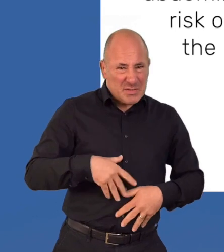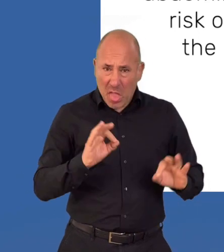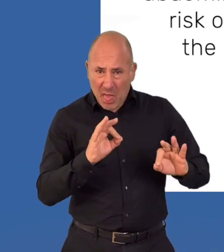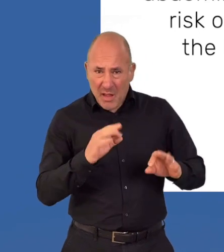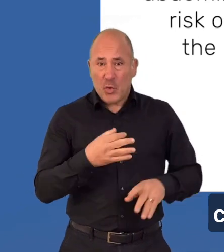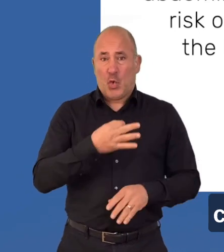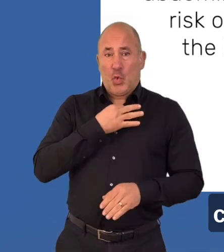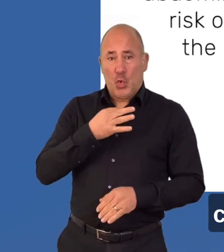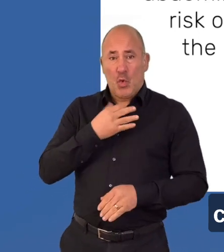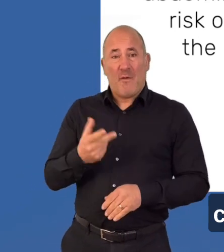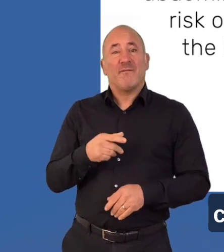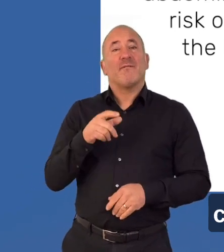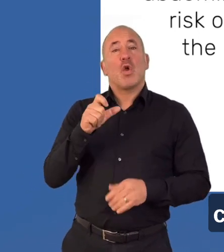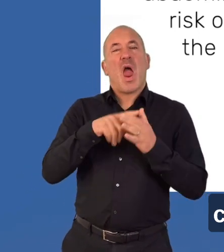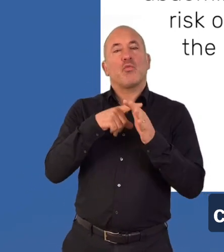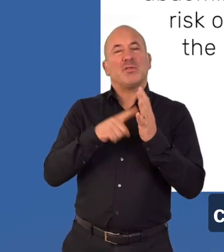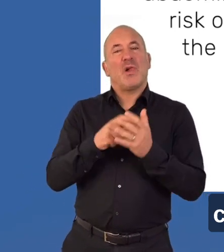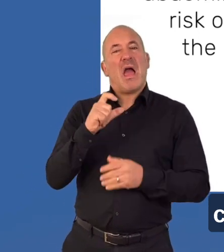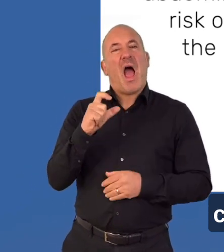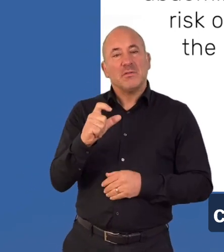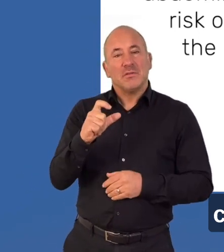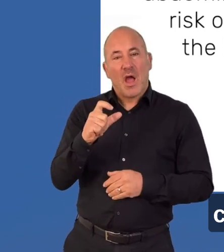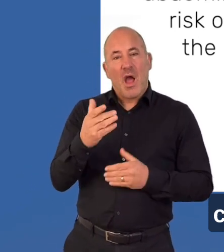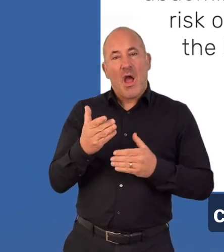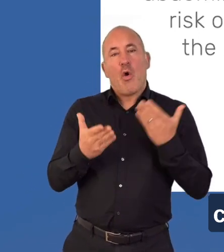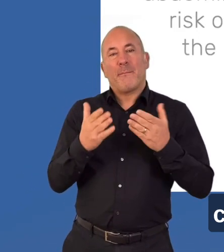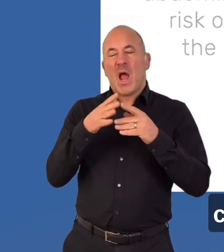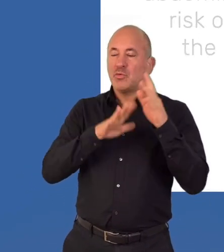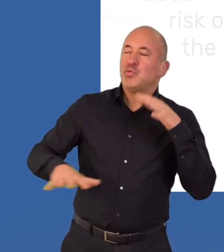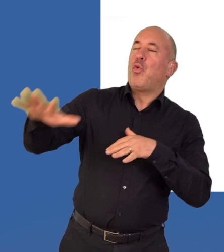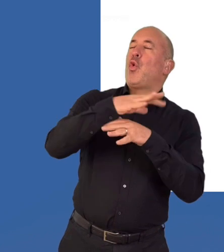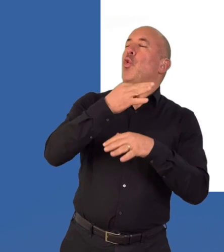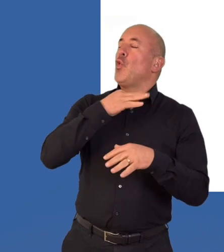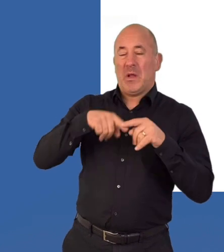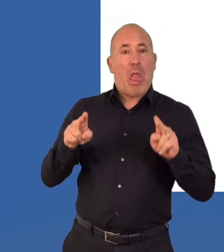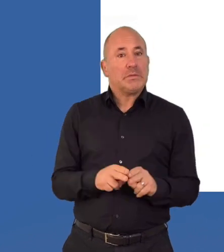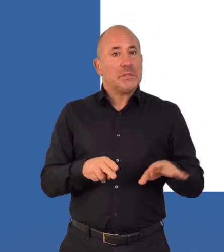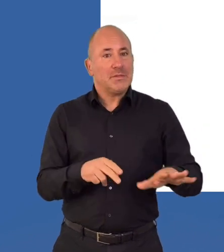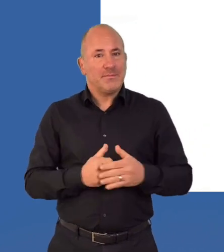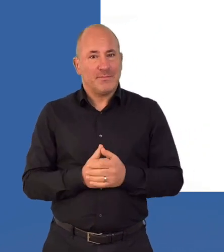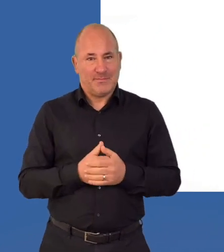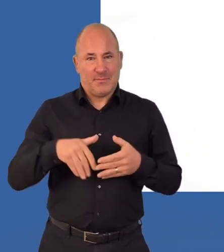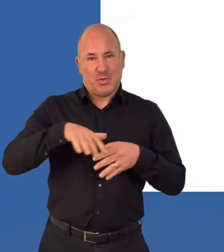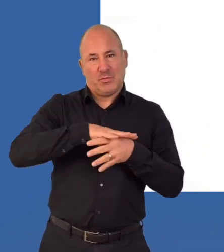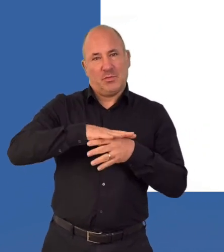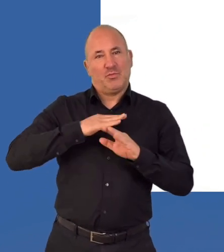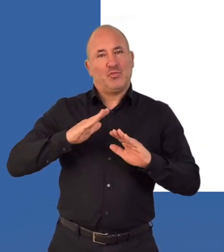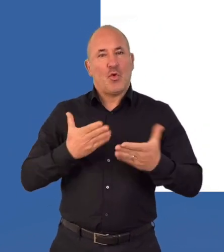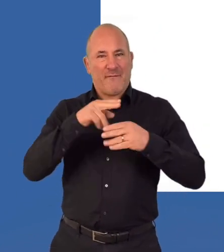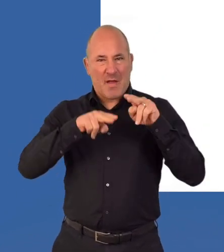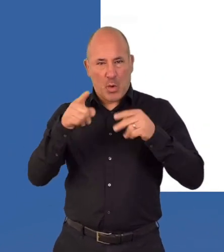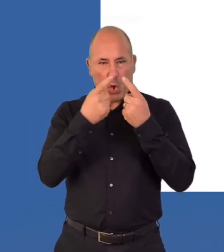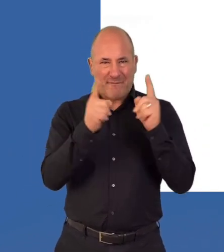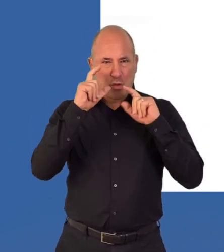of colorectal cancer less than the background population risk. A local service evaluation by